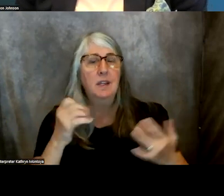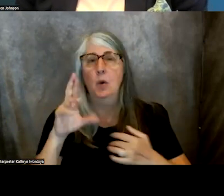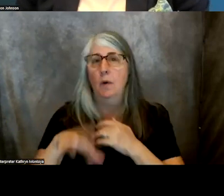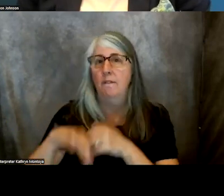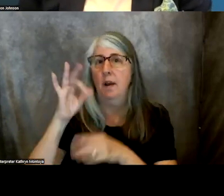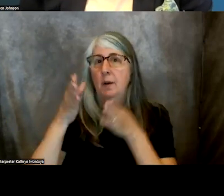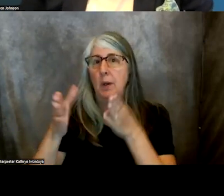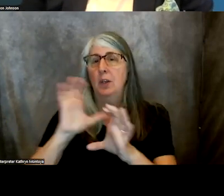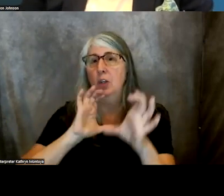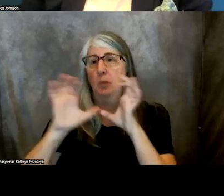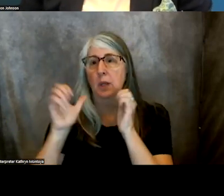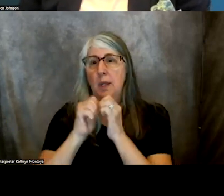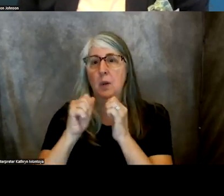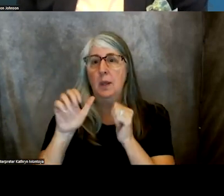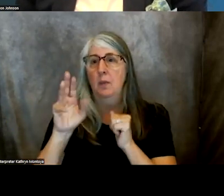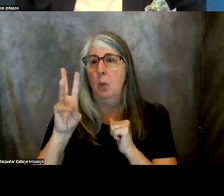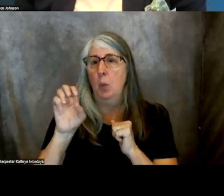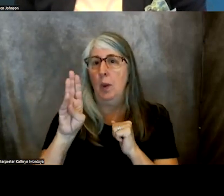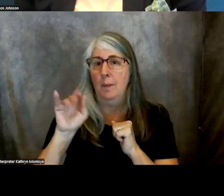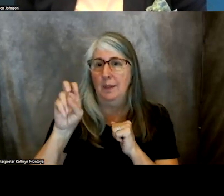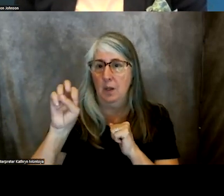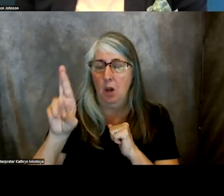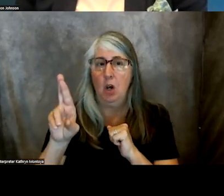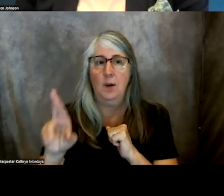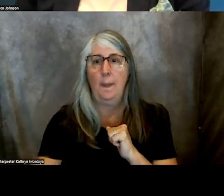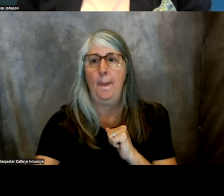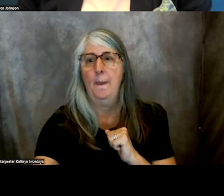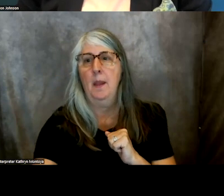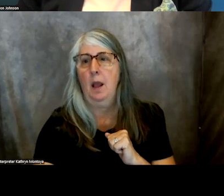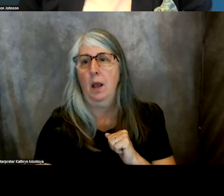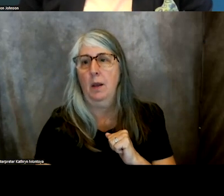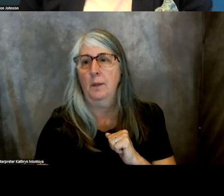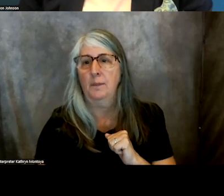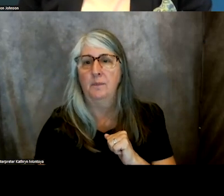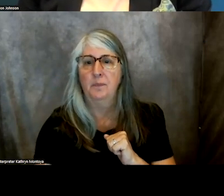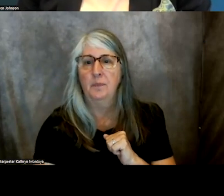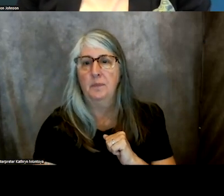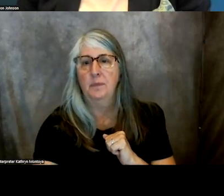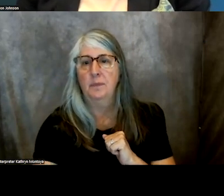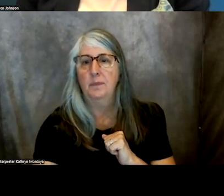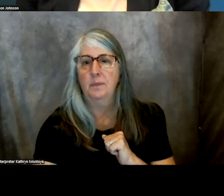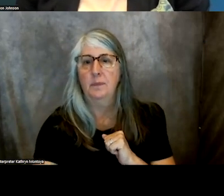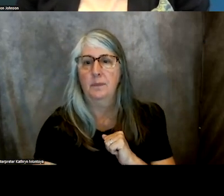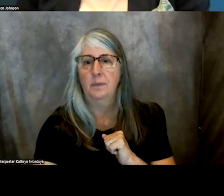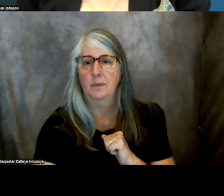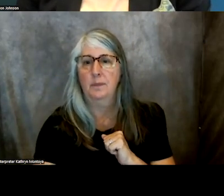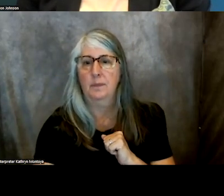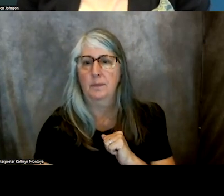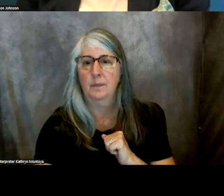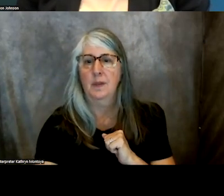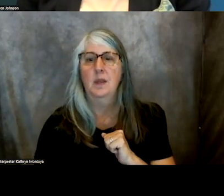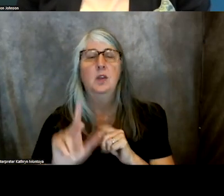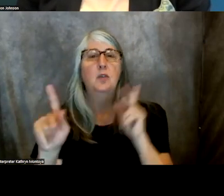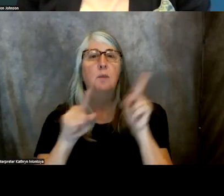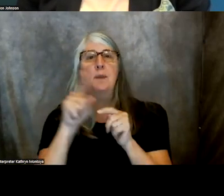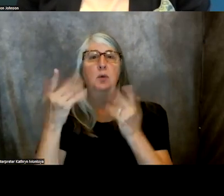to communicate it on a webinar to your to the people that you serve or work with or partners, please let us know. We are